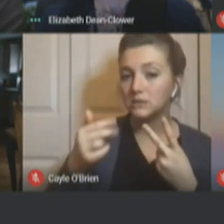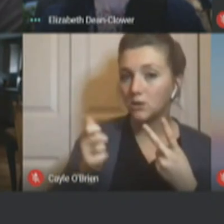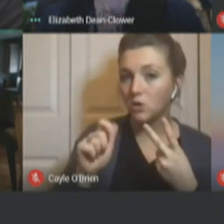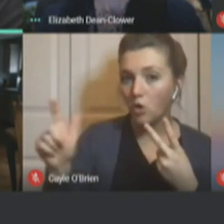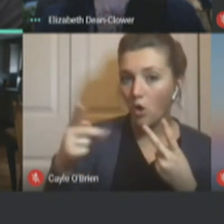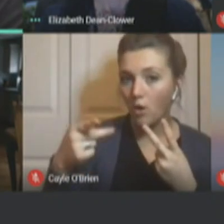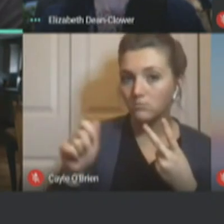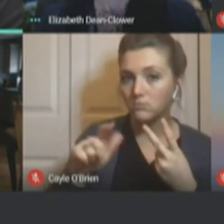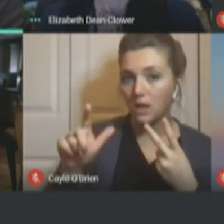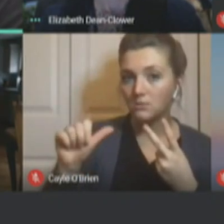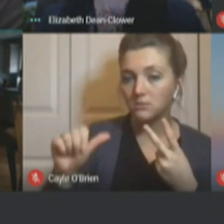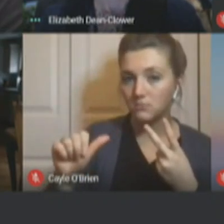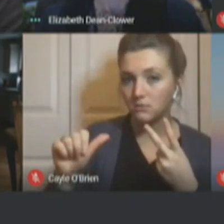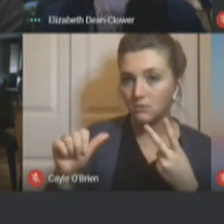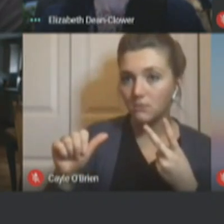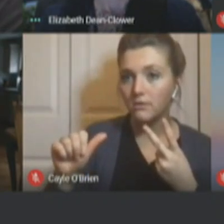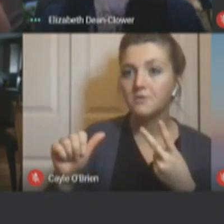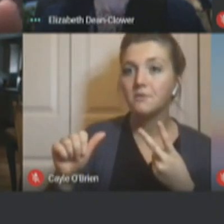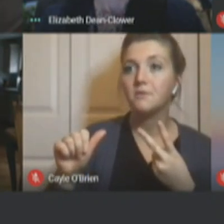Hall Plaza. Yep.